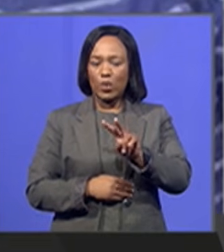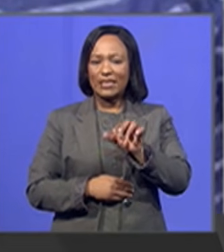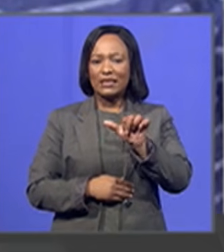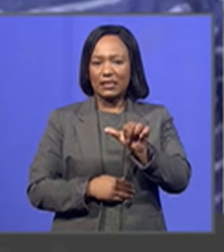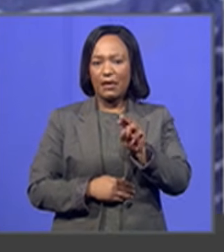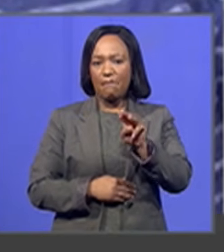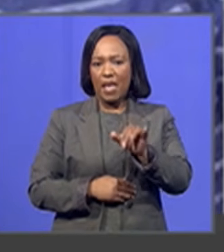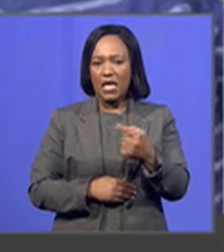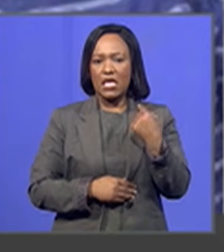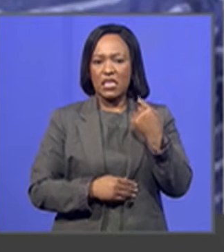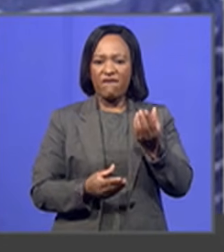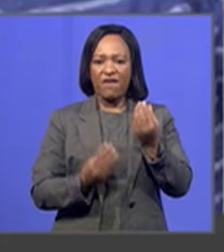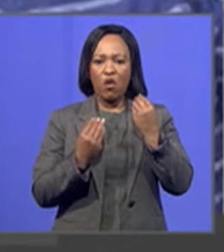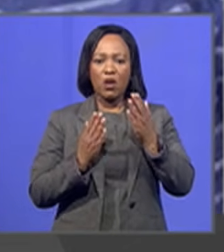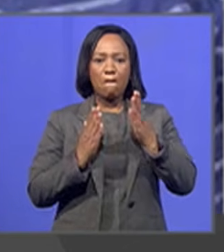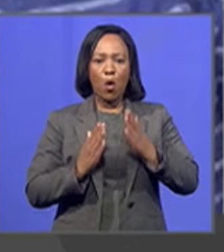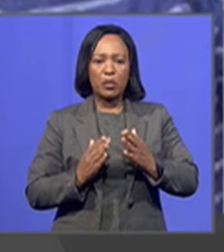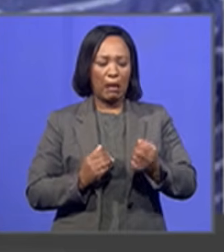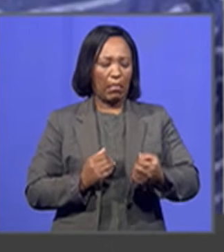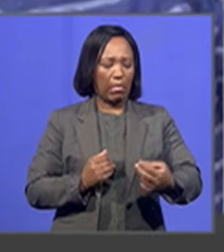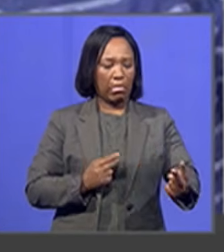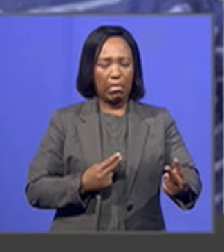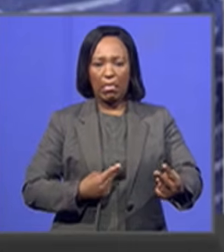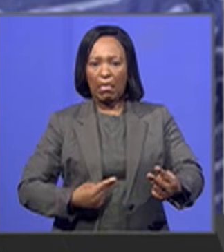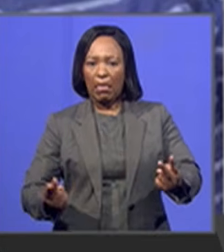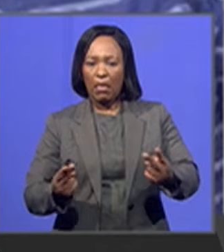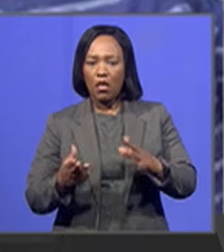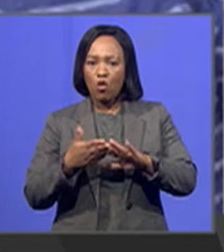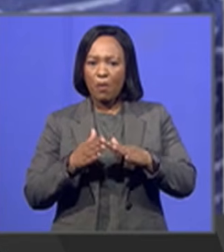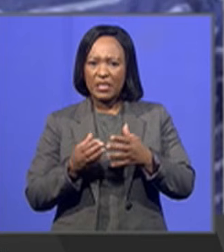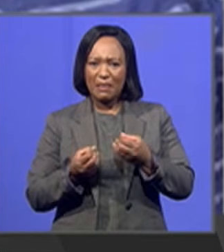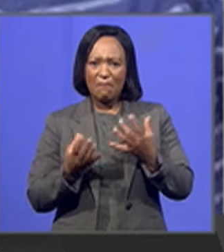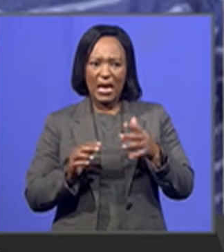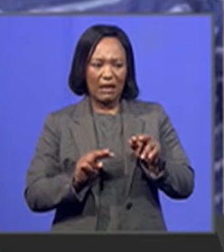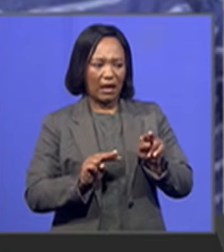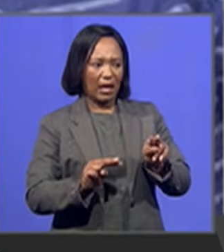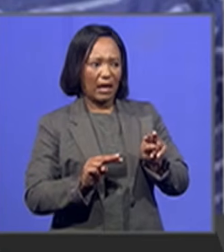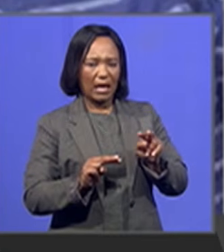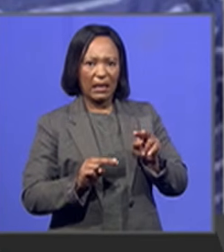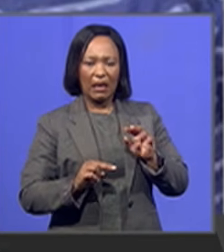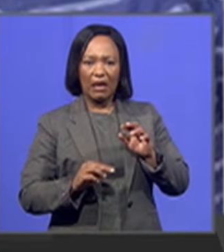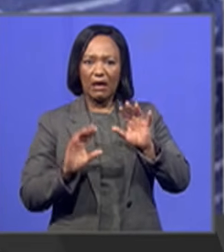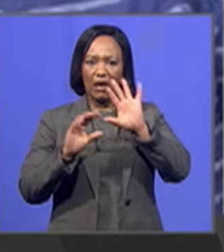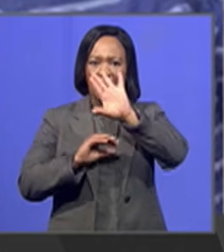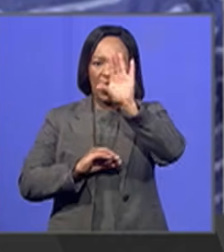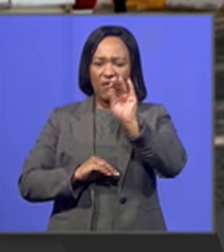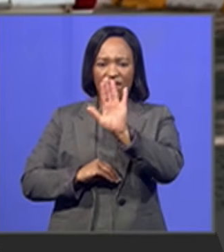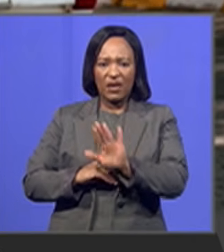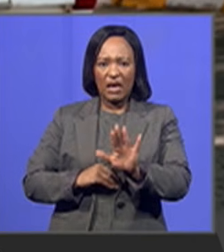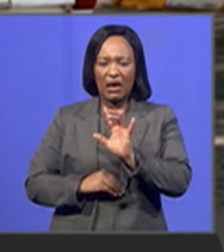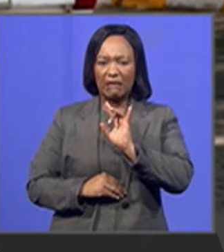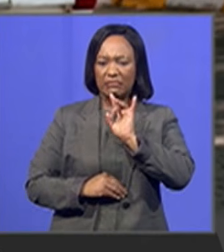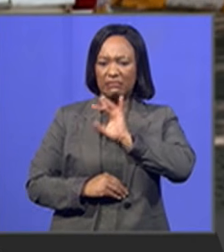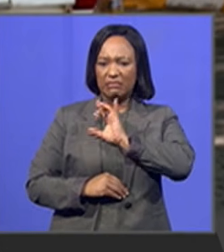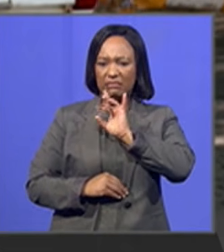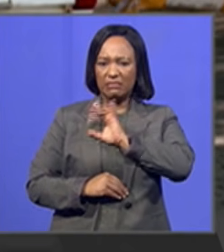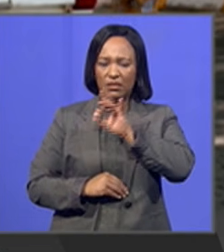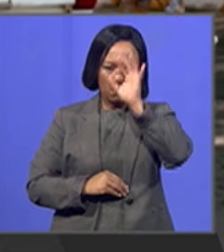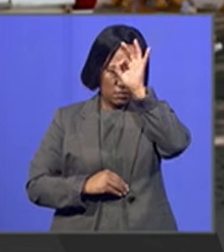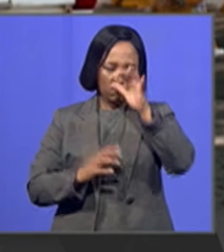26. Ketsahalo ena e tshositse baahi ba bangata ho phatlalla le kontinente. Ke ka ho sepolesa se ile sa